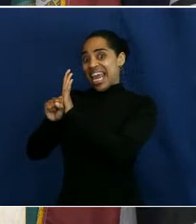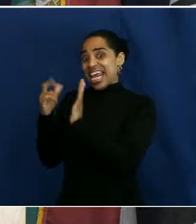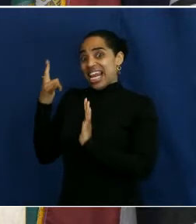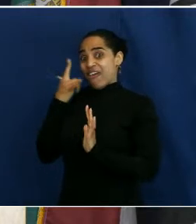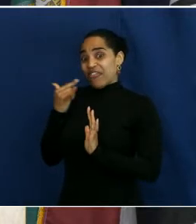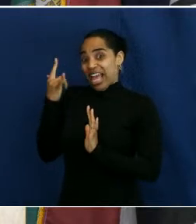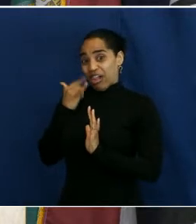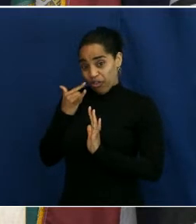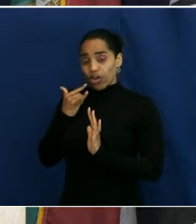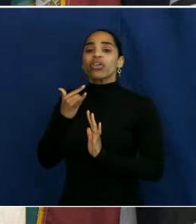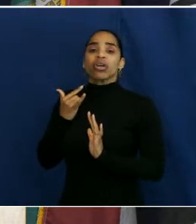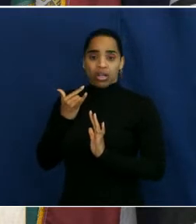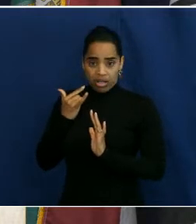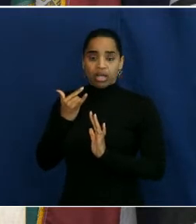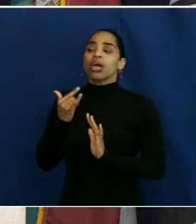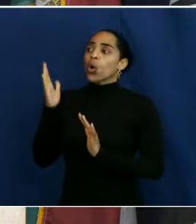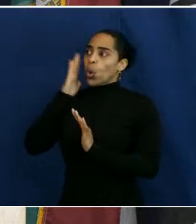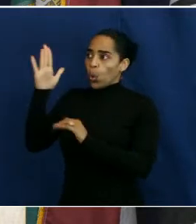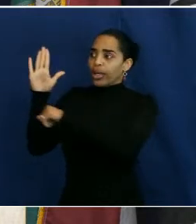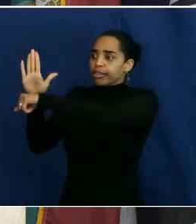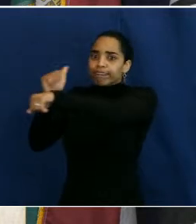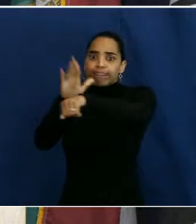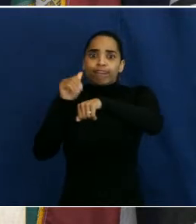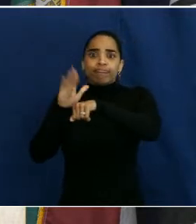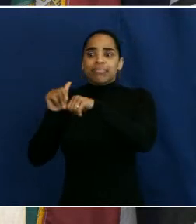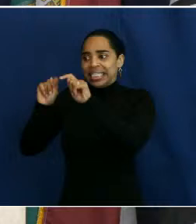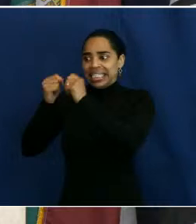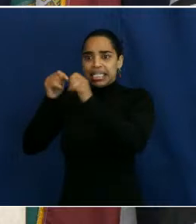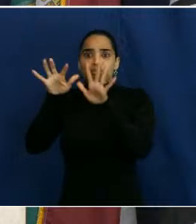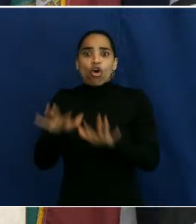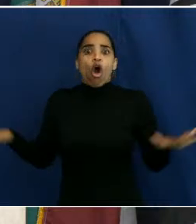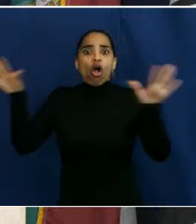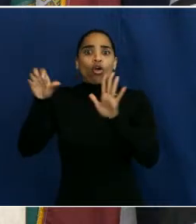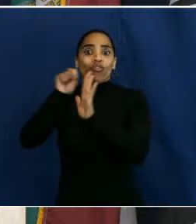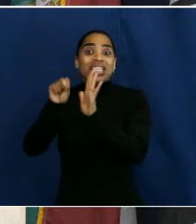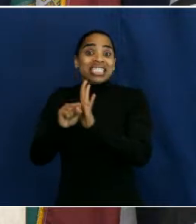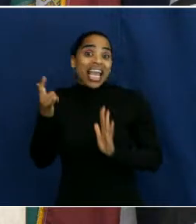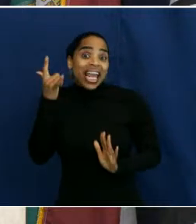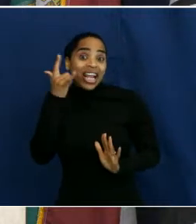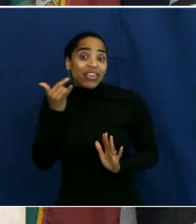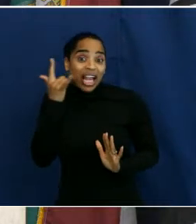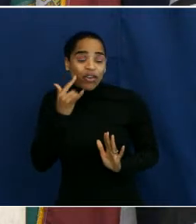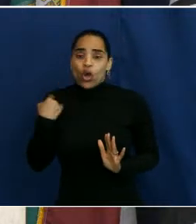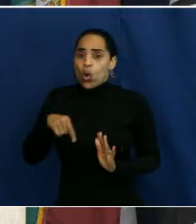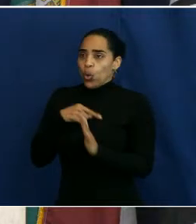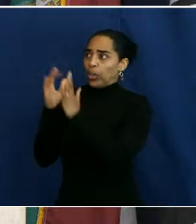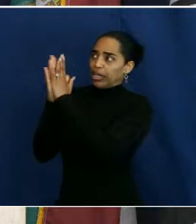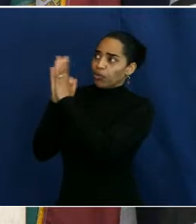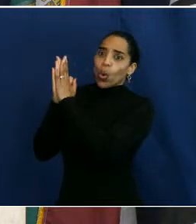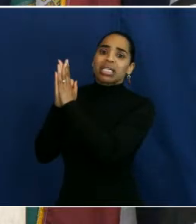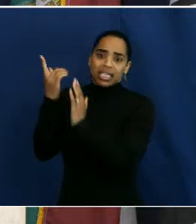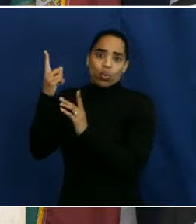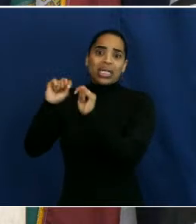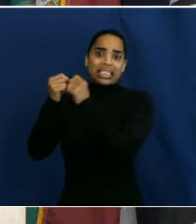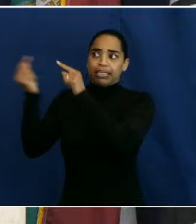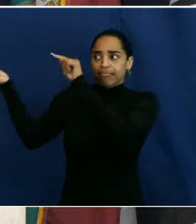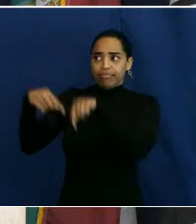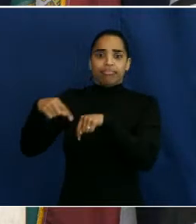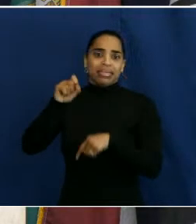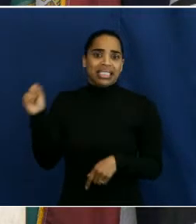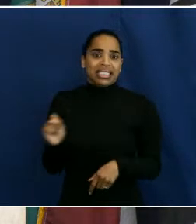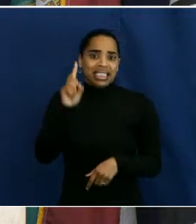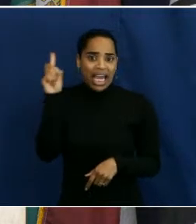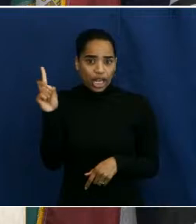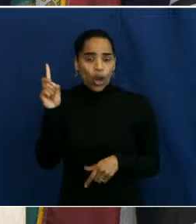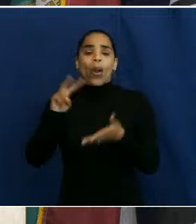is sending some vaccination strike teams deployed throughout California. We have requested and expect we will get one here in San Diego,